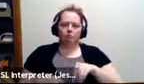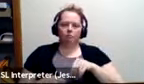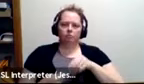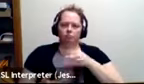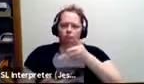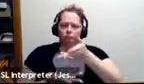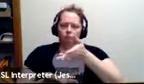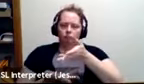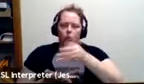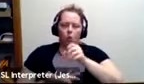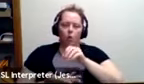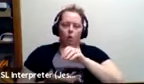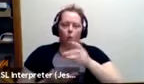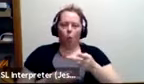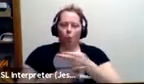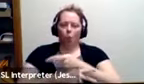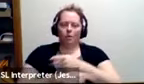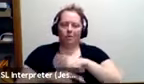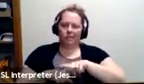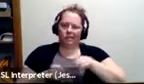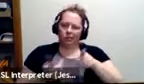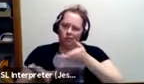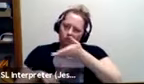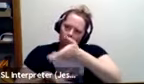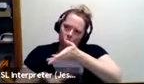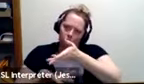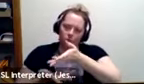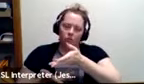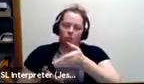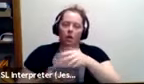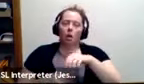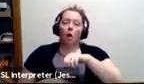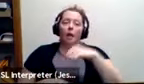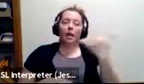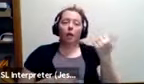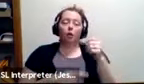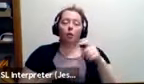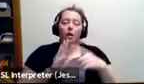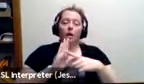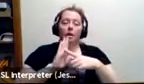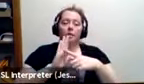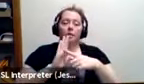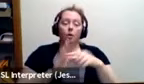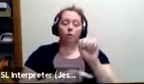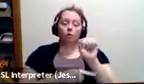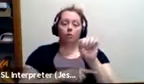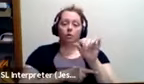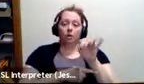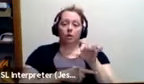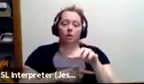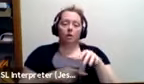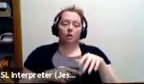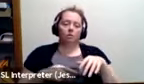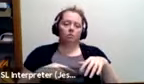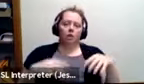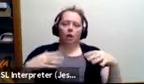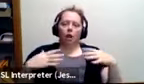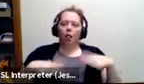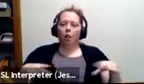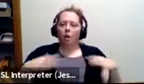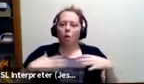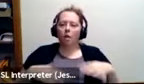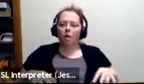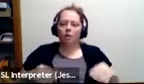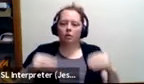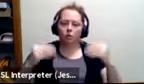Again, we'll do a denial of services example. So let's say that there was a clothing store that specialized in